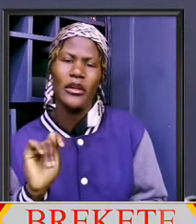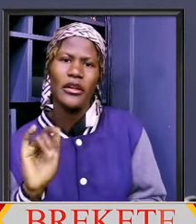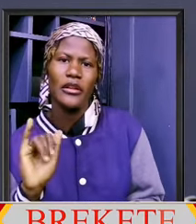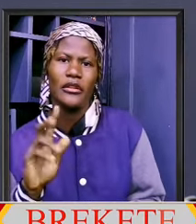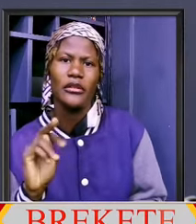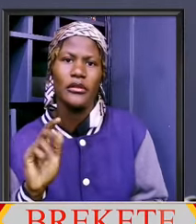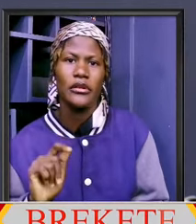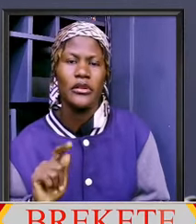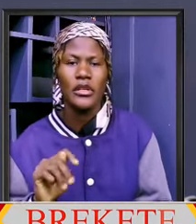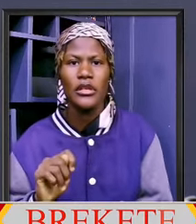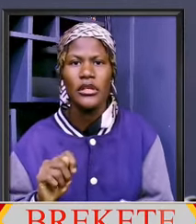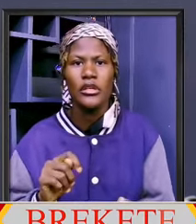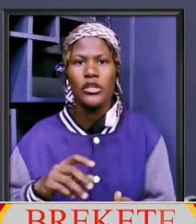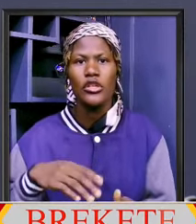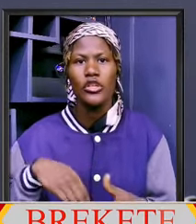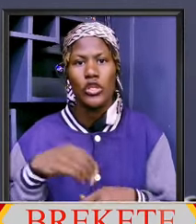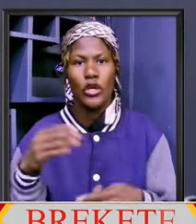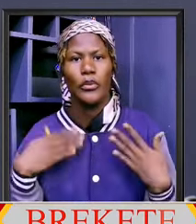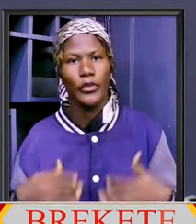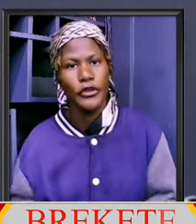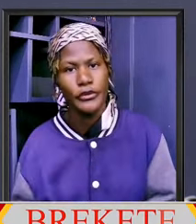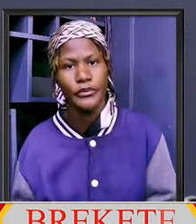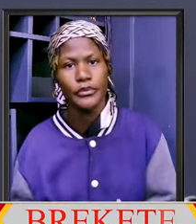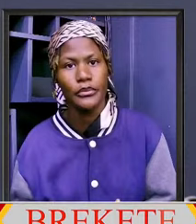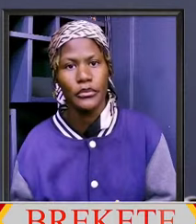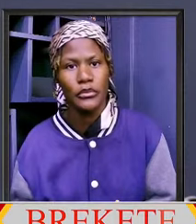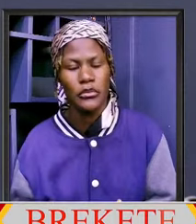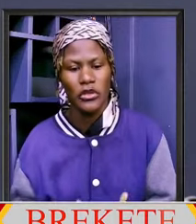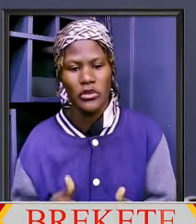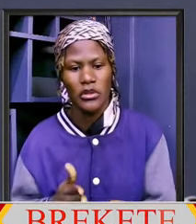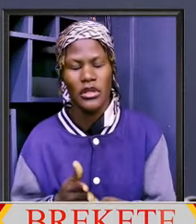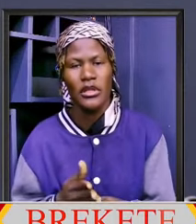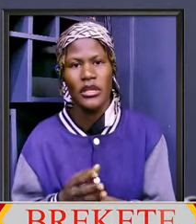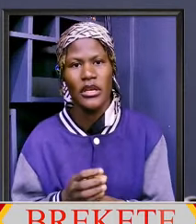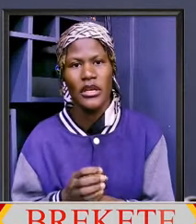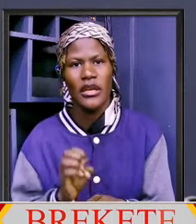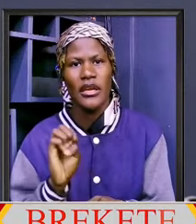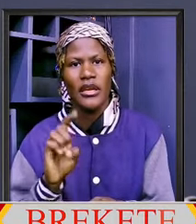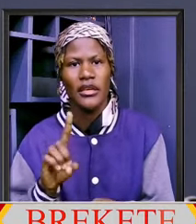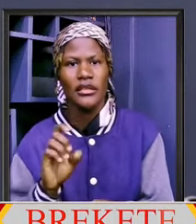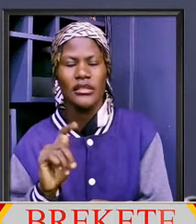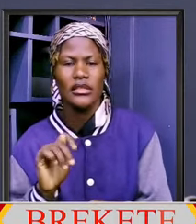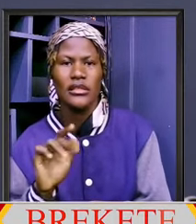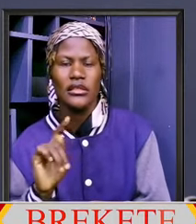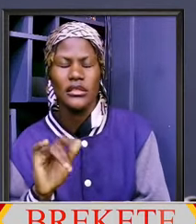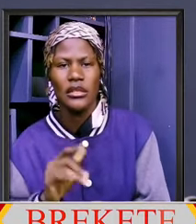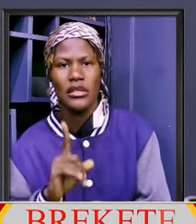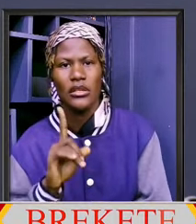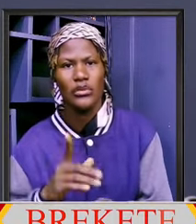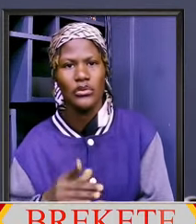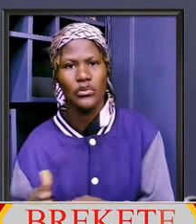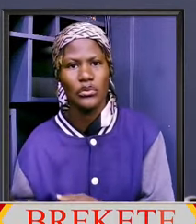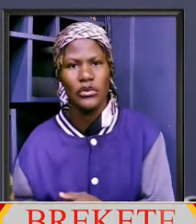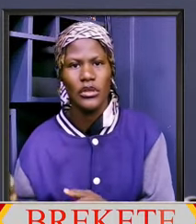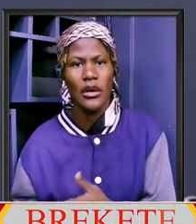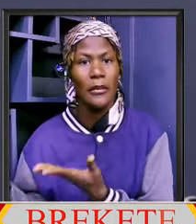you don't meet up with that target, then they go exit this one, then bring the other person will be junior by